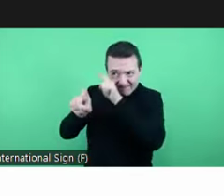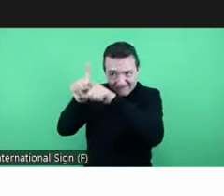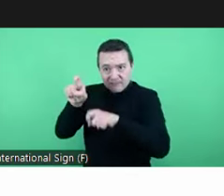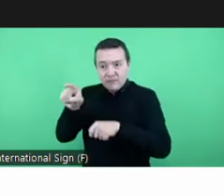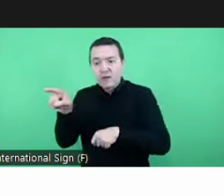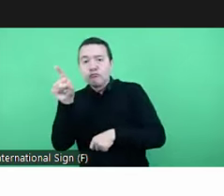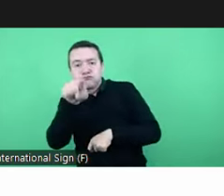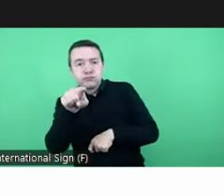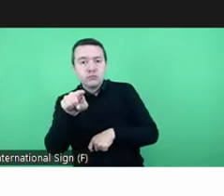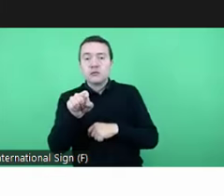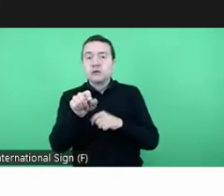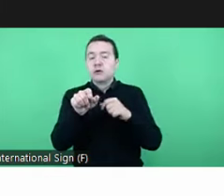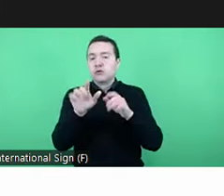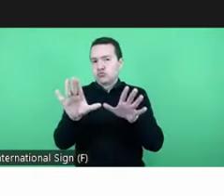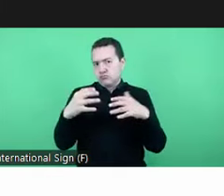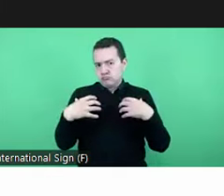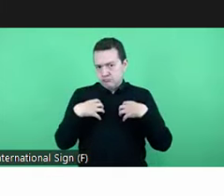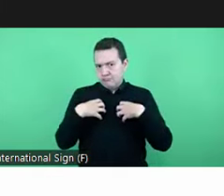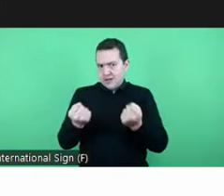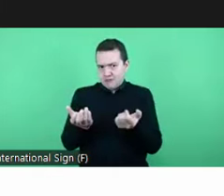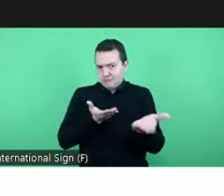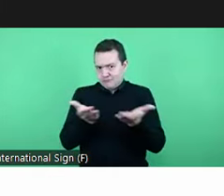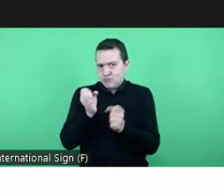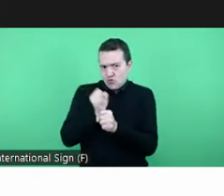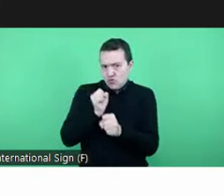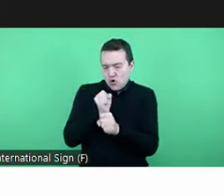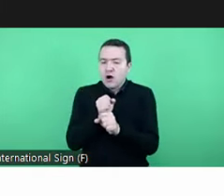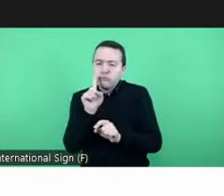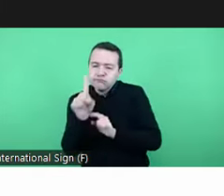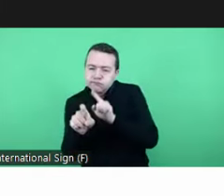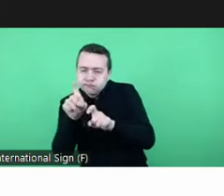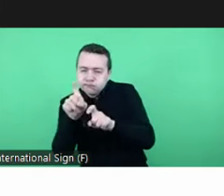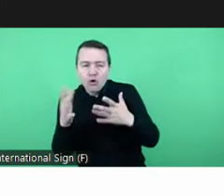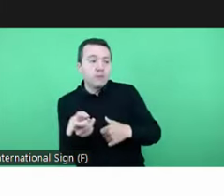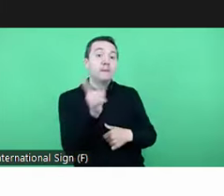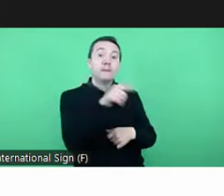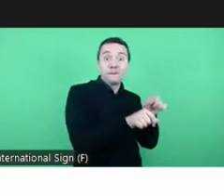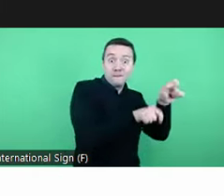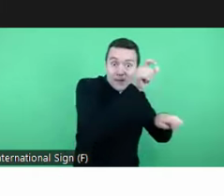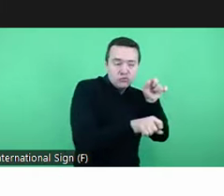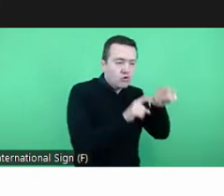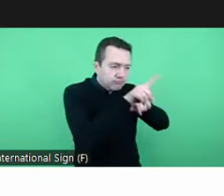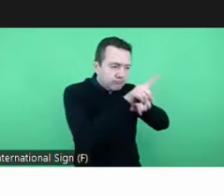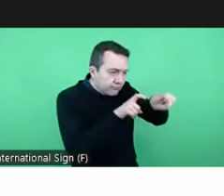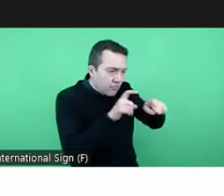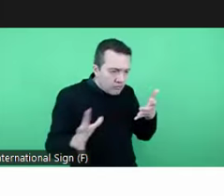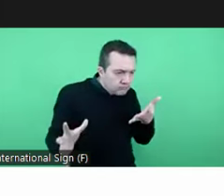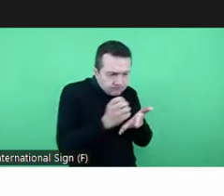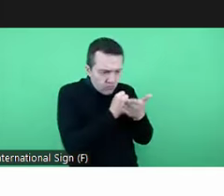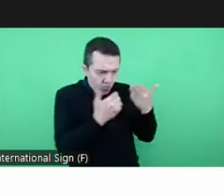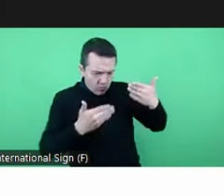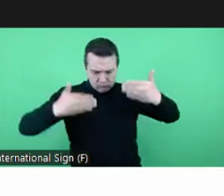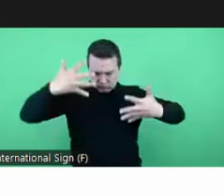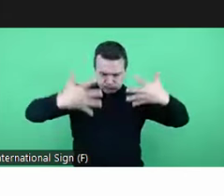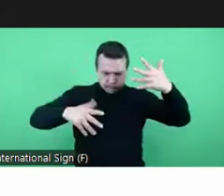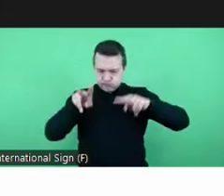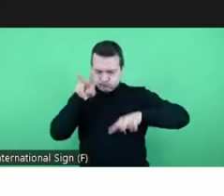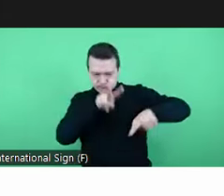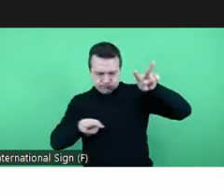salud del Ministerio de providers, Salud, as well as con el objetivo programs from de the Ministry of relevar Health with the goal prestaciones y of tecnologías sanitarias que se consideran